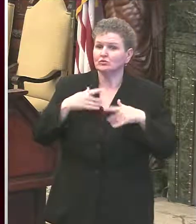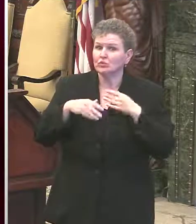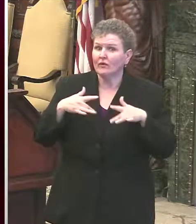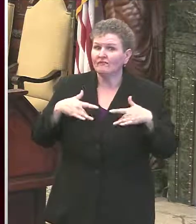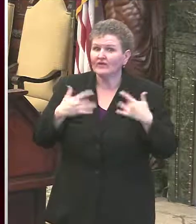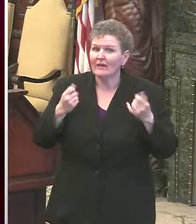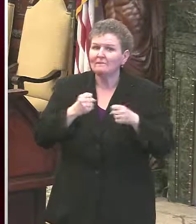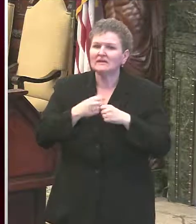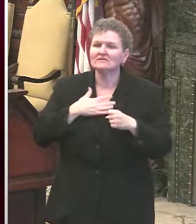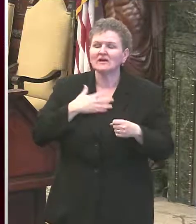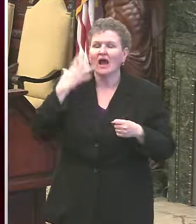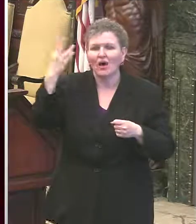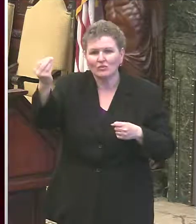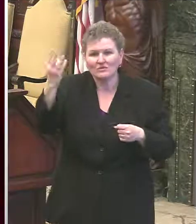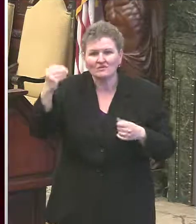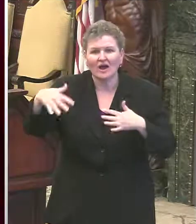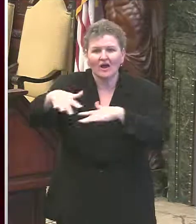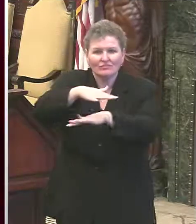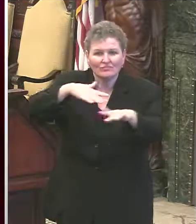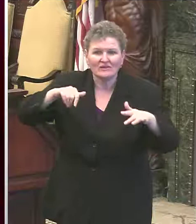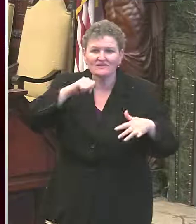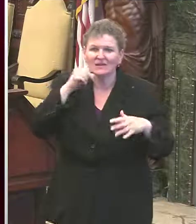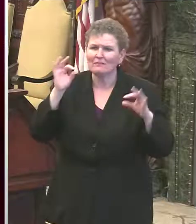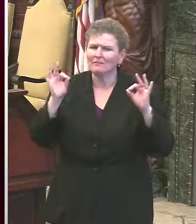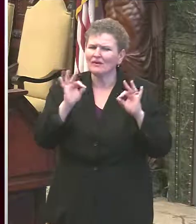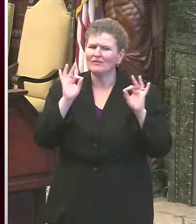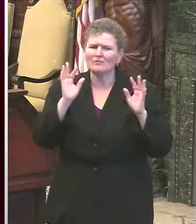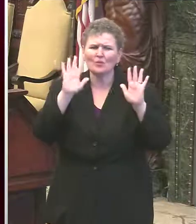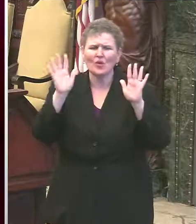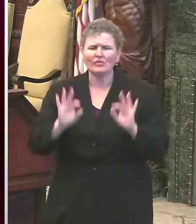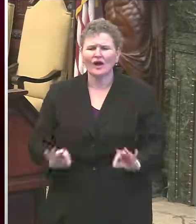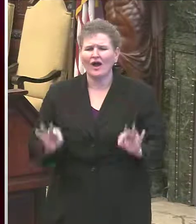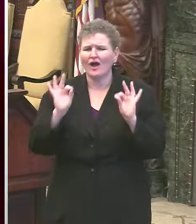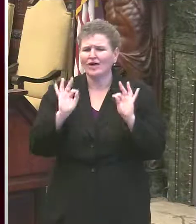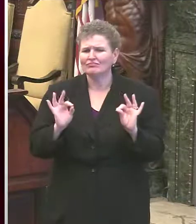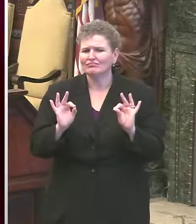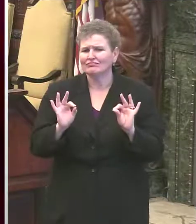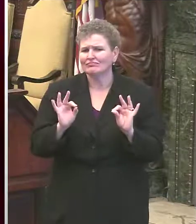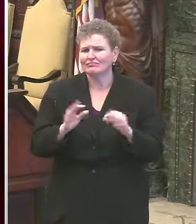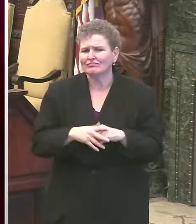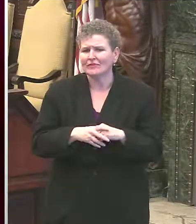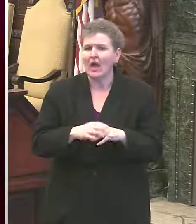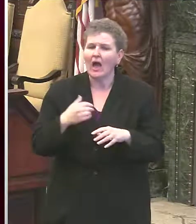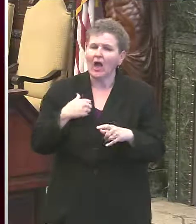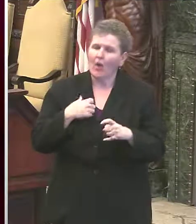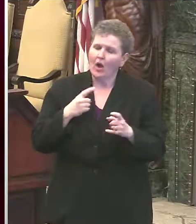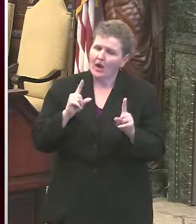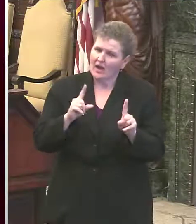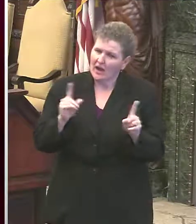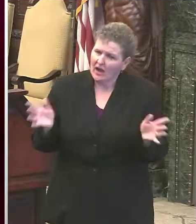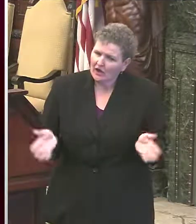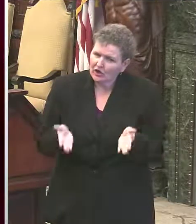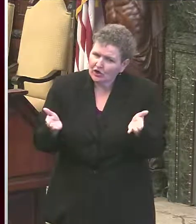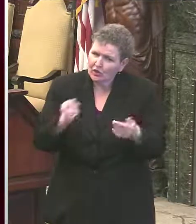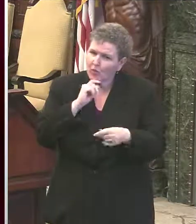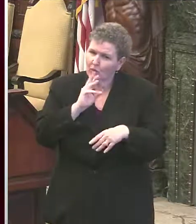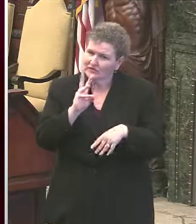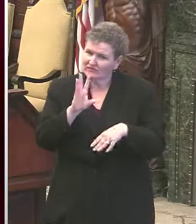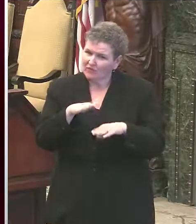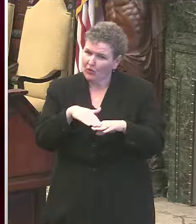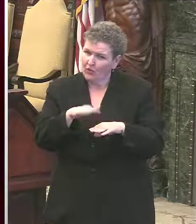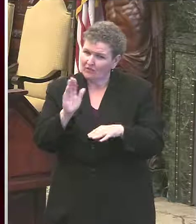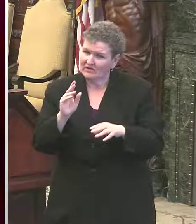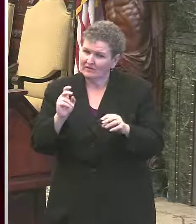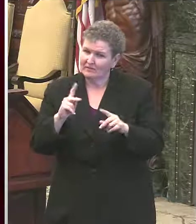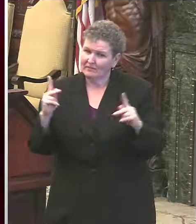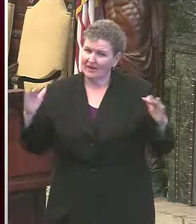outside now when the weather is better. With those both, though, we strongly encourage anybody over the age of 65 attending any of these gatherings